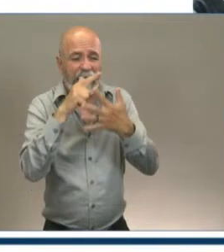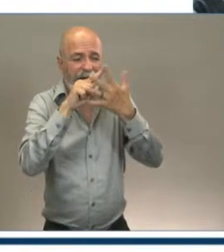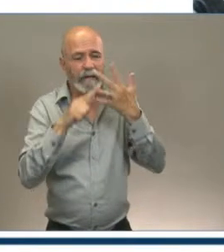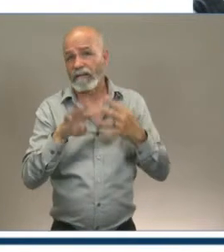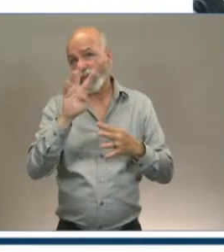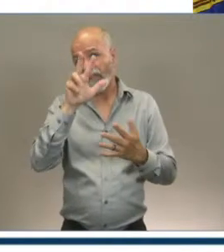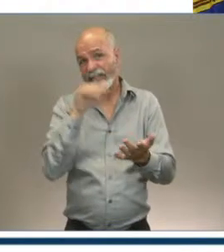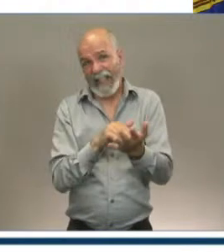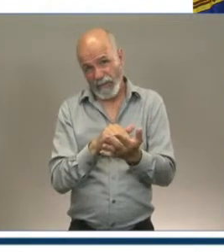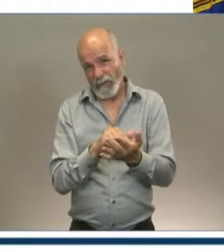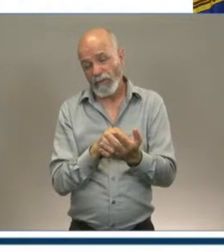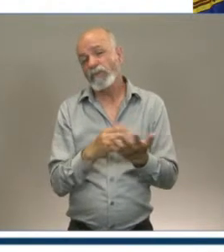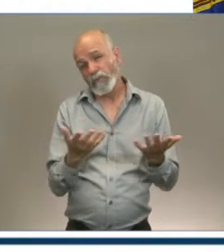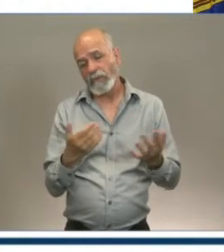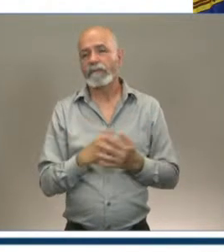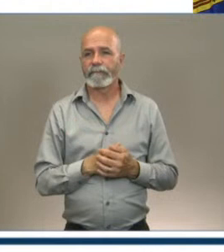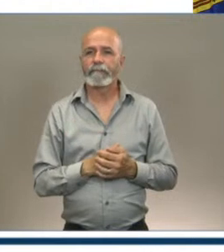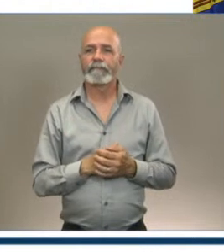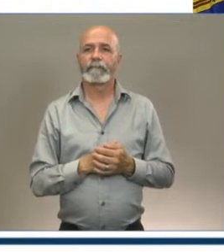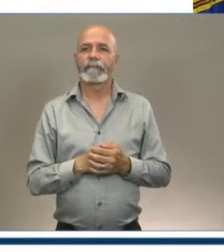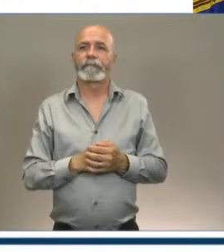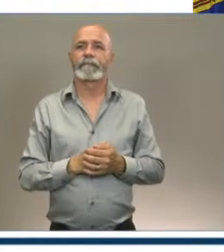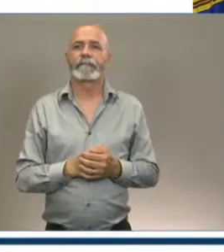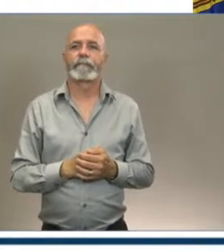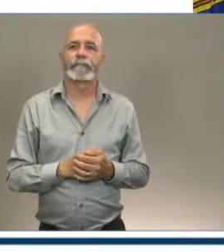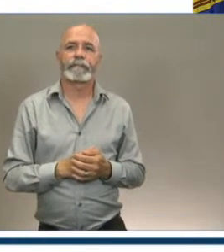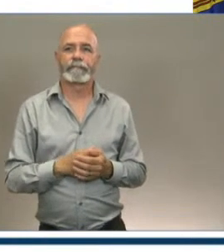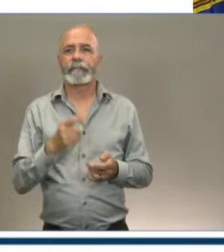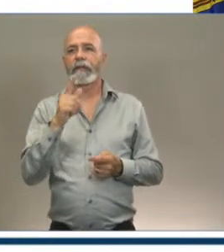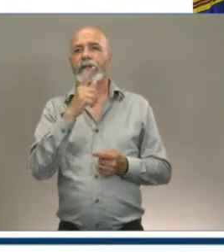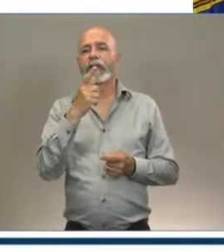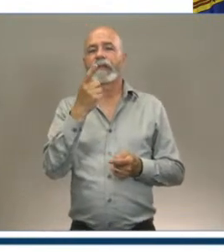we'll go to Pat Healy from the Laker. Go ahead, Pat.